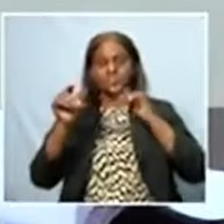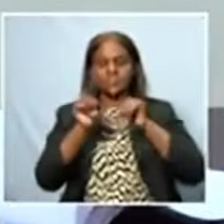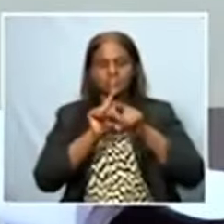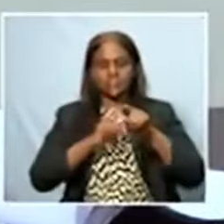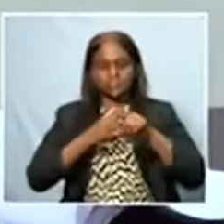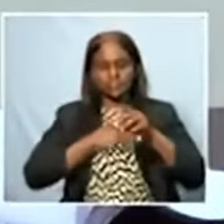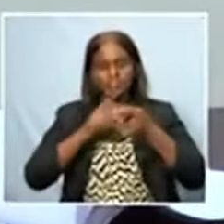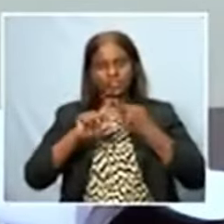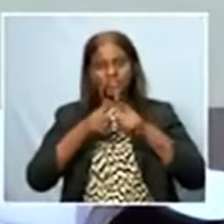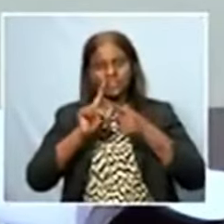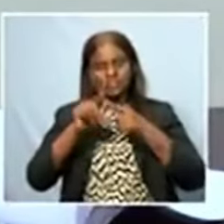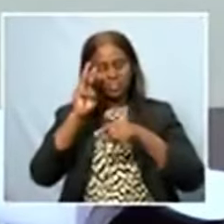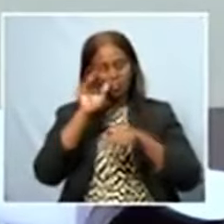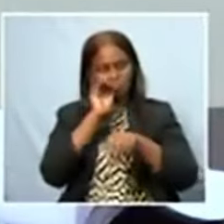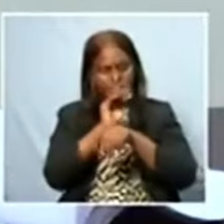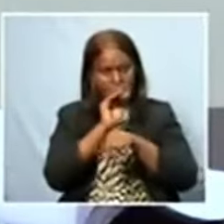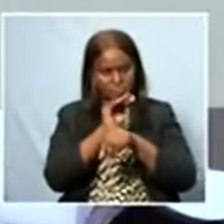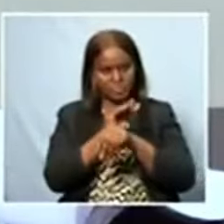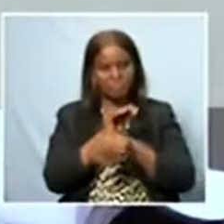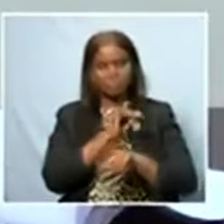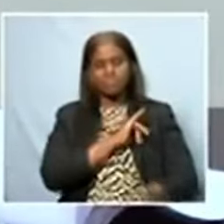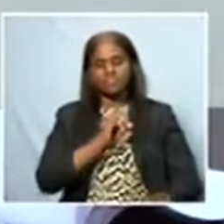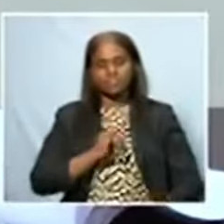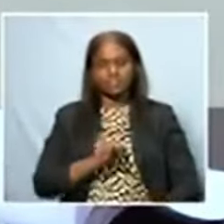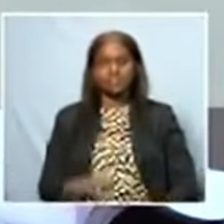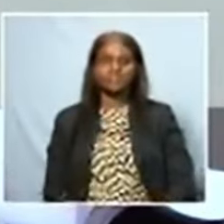Customs, will comment on the milk industry.